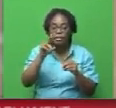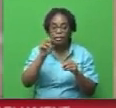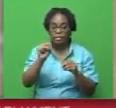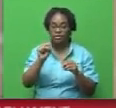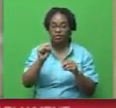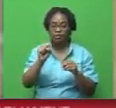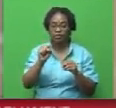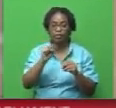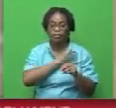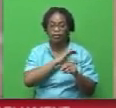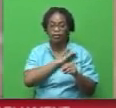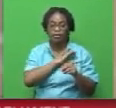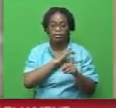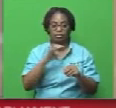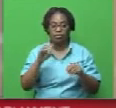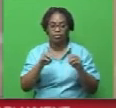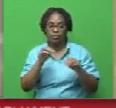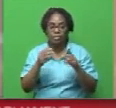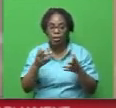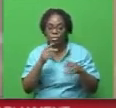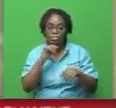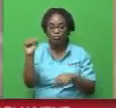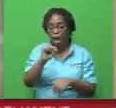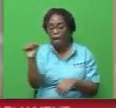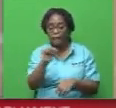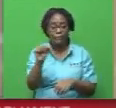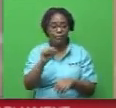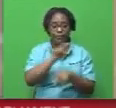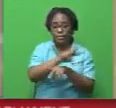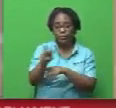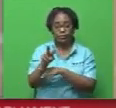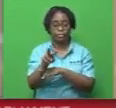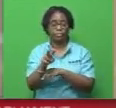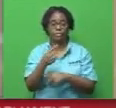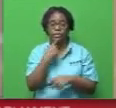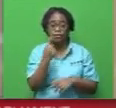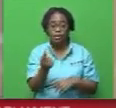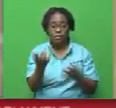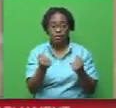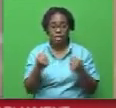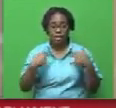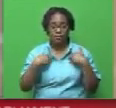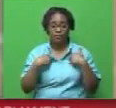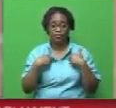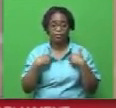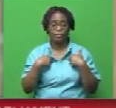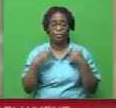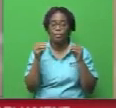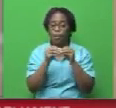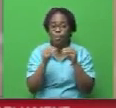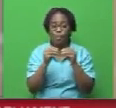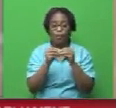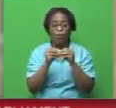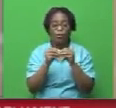place from September to December 2022 is designed to support active direct patrols and will comprise the following components. This went